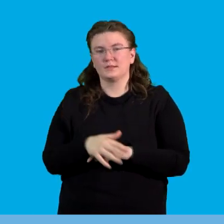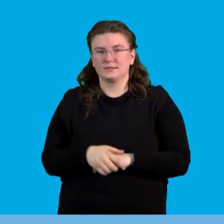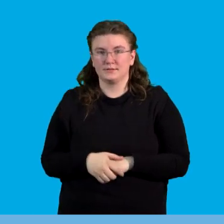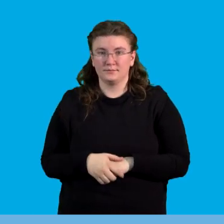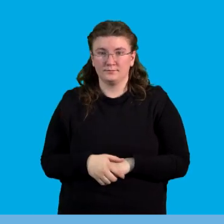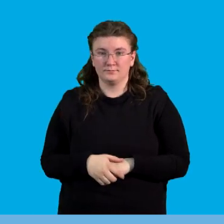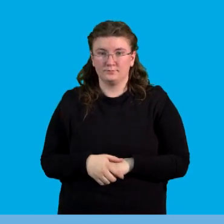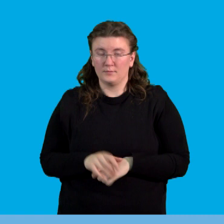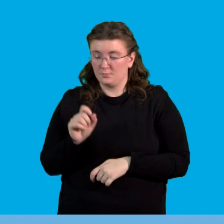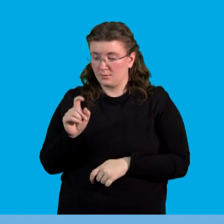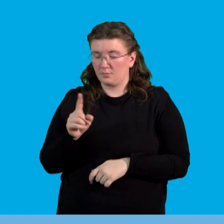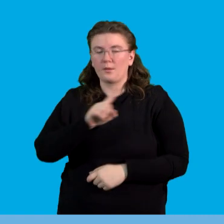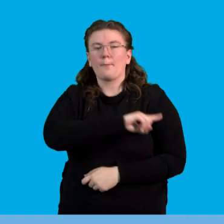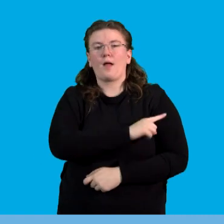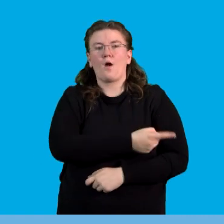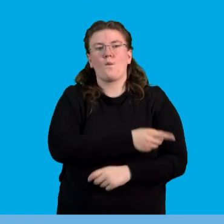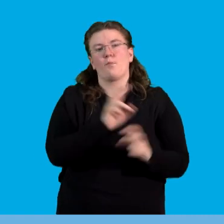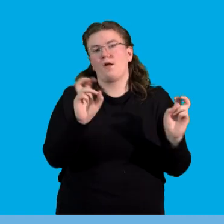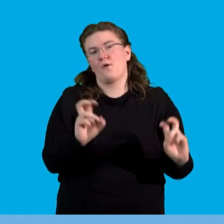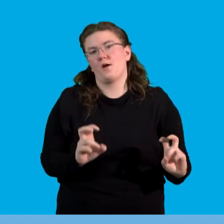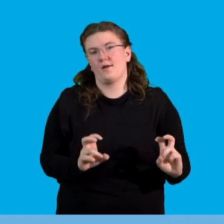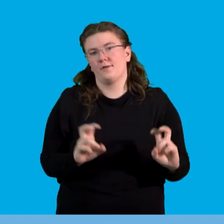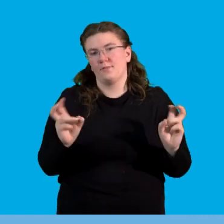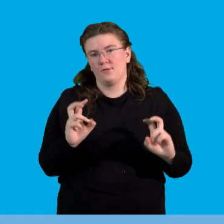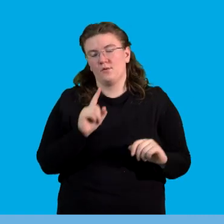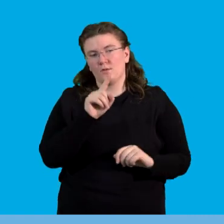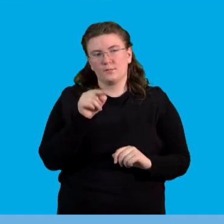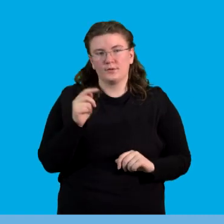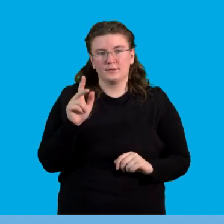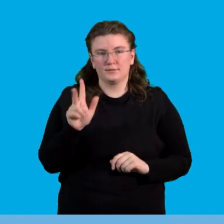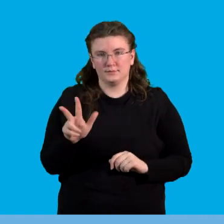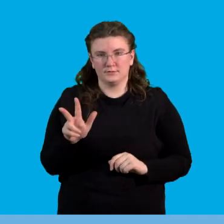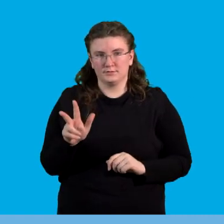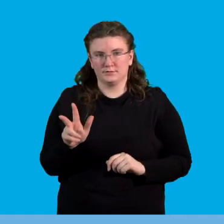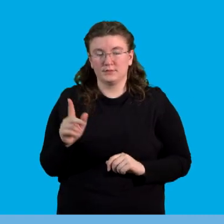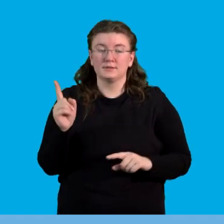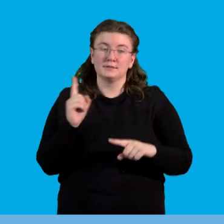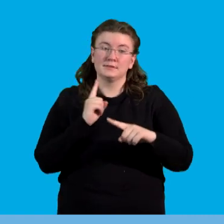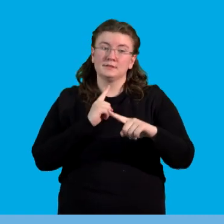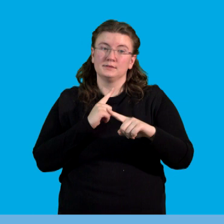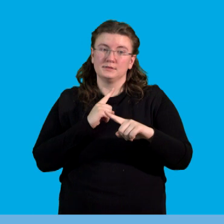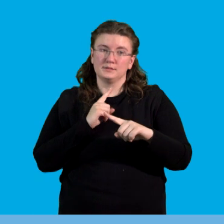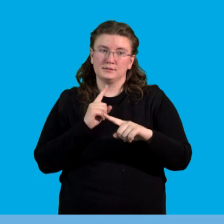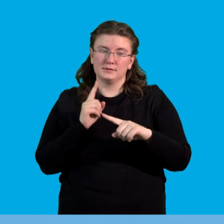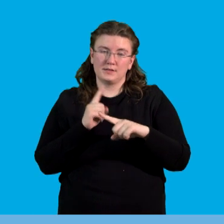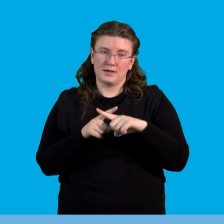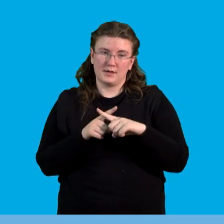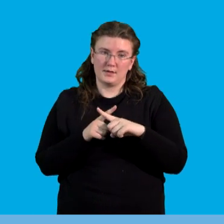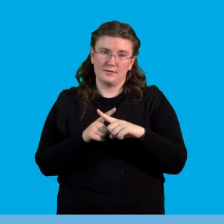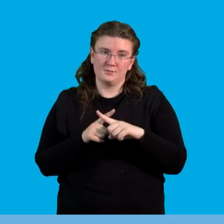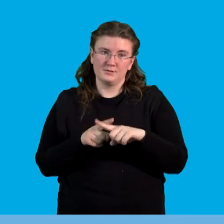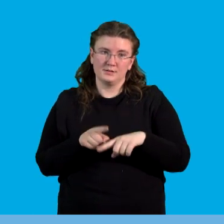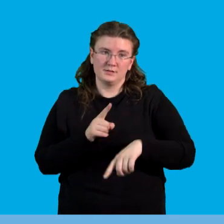1,8 kilowatt. So this is our power. So our power rating is 1,8 multiplied